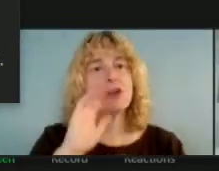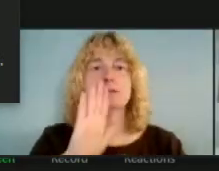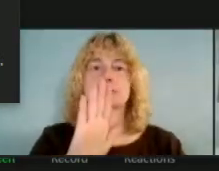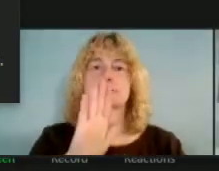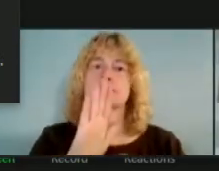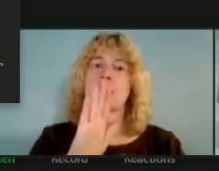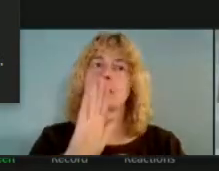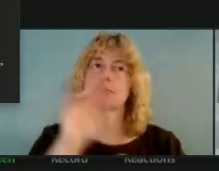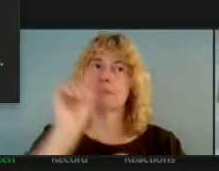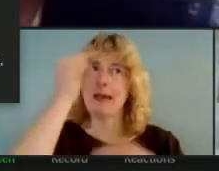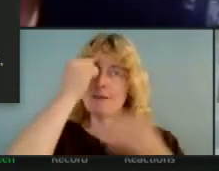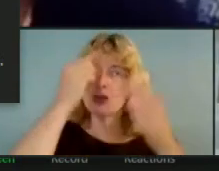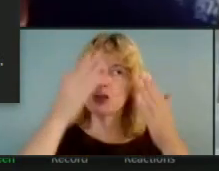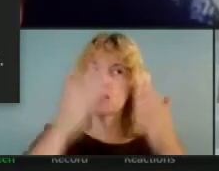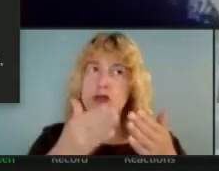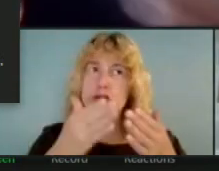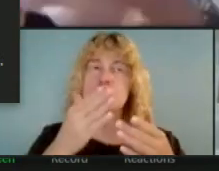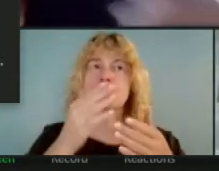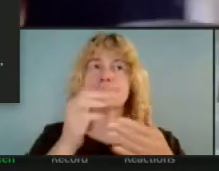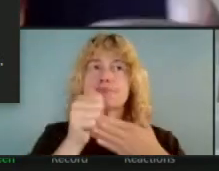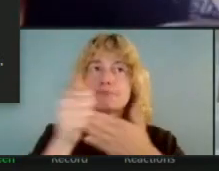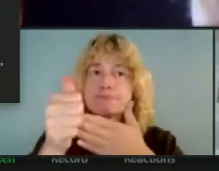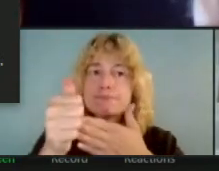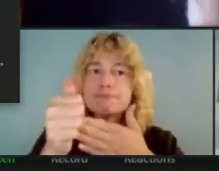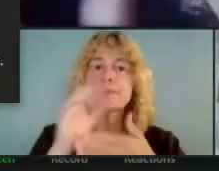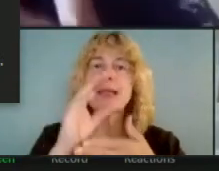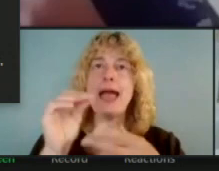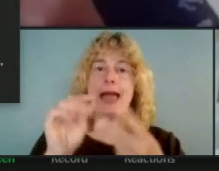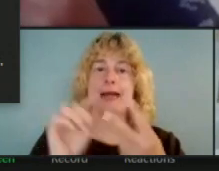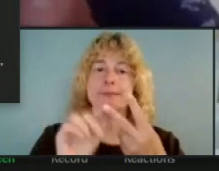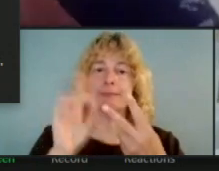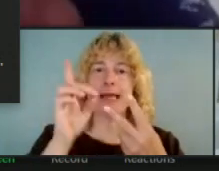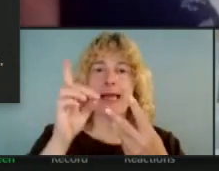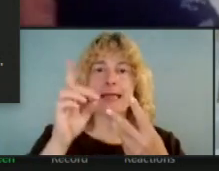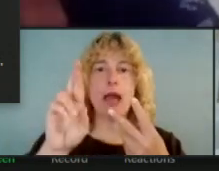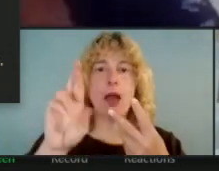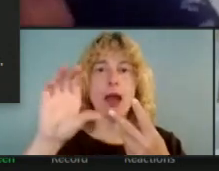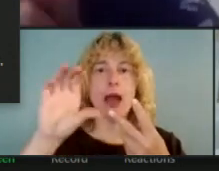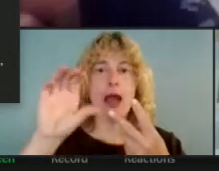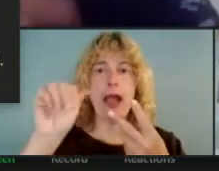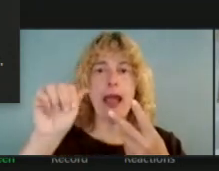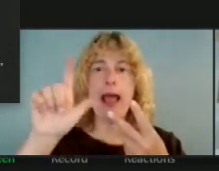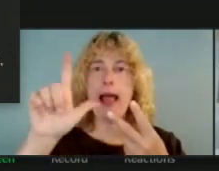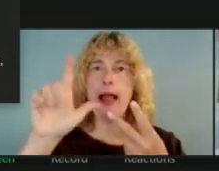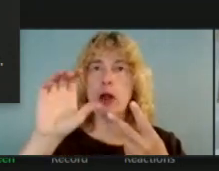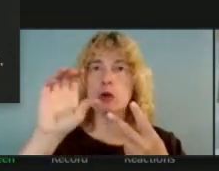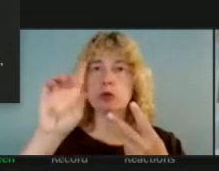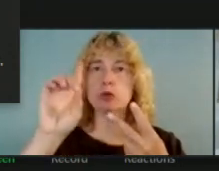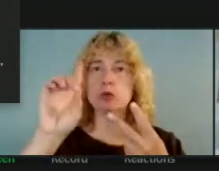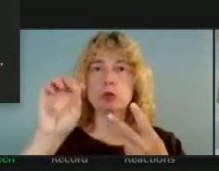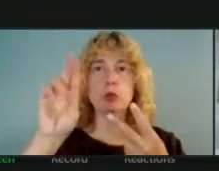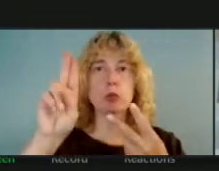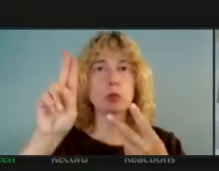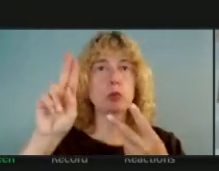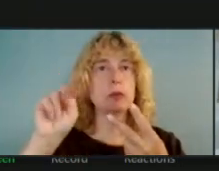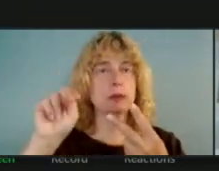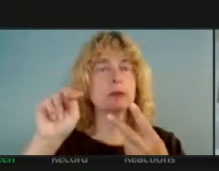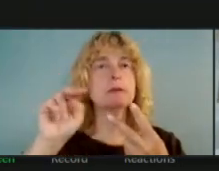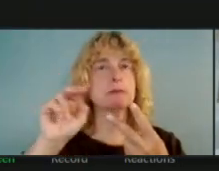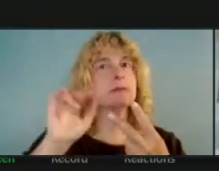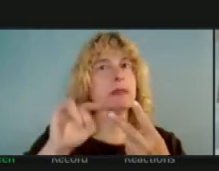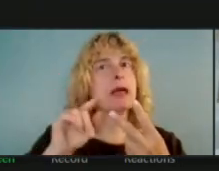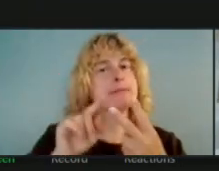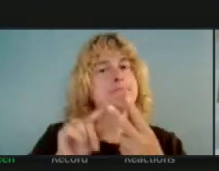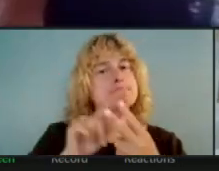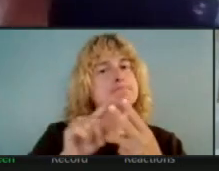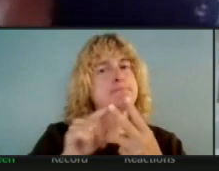and Dr. Khaldun, that we know that education and health are working hand in hand to make sure that Michiganders are